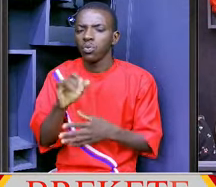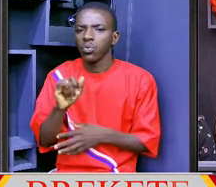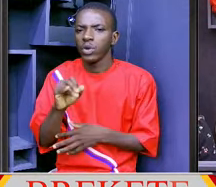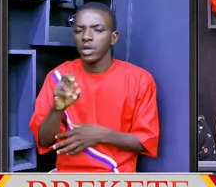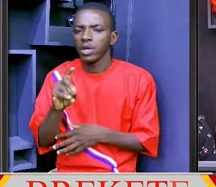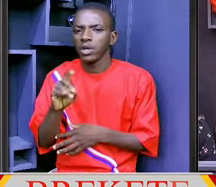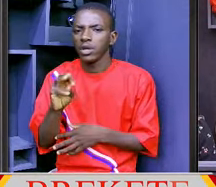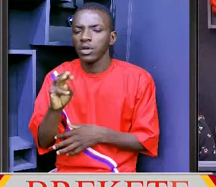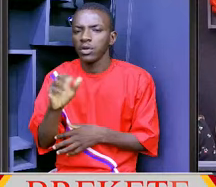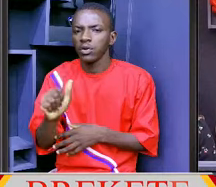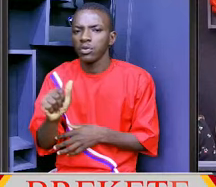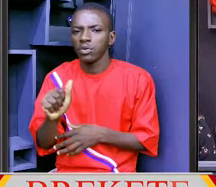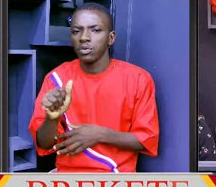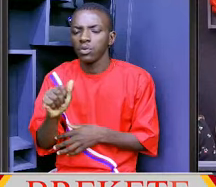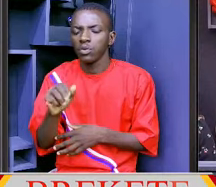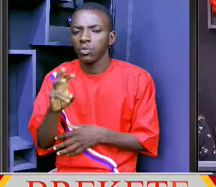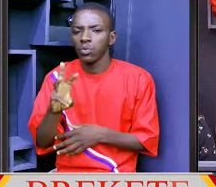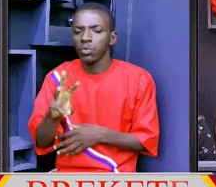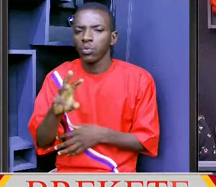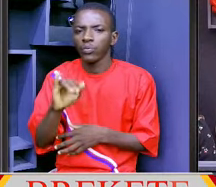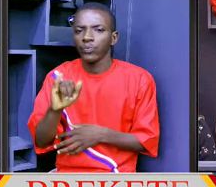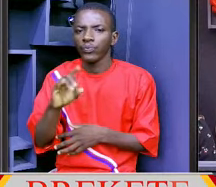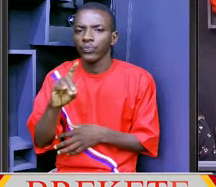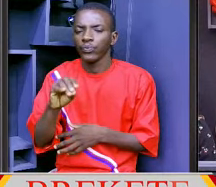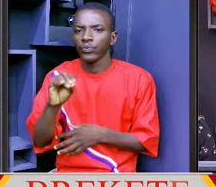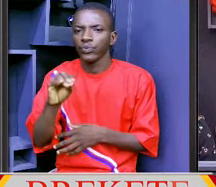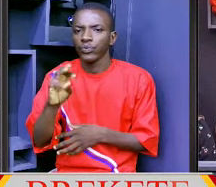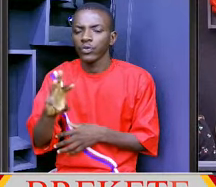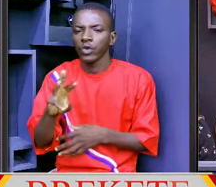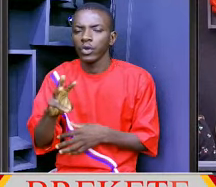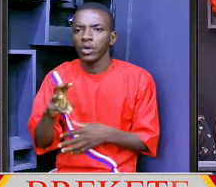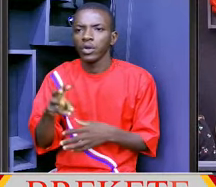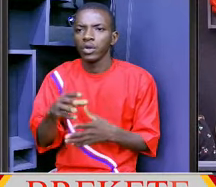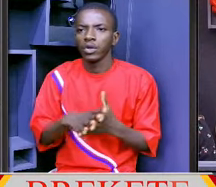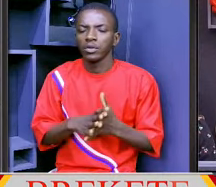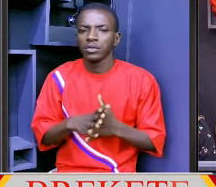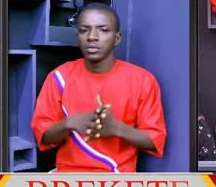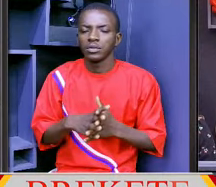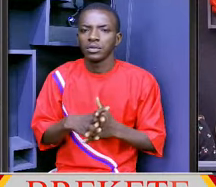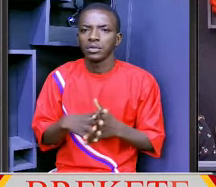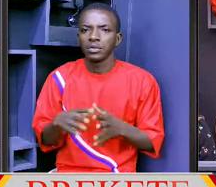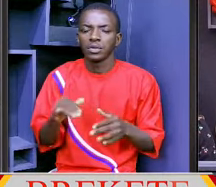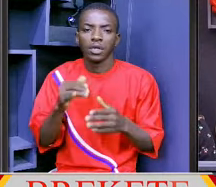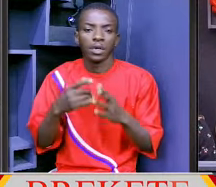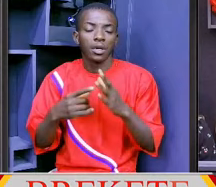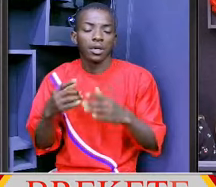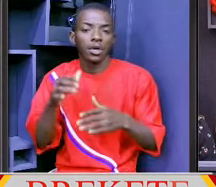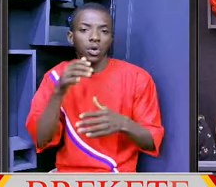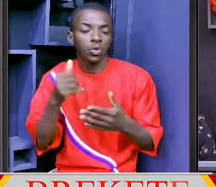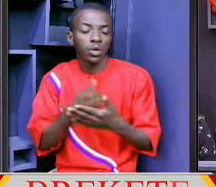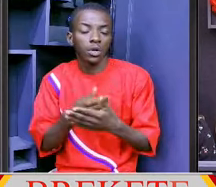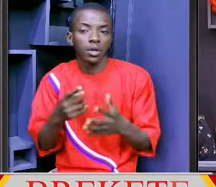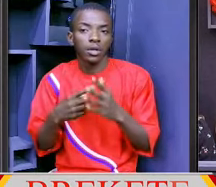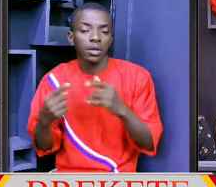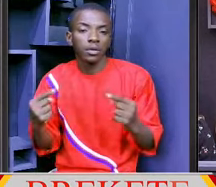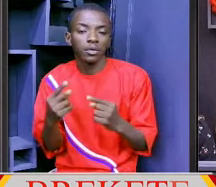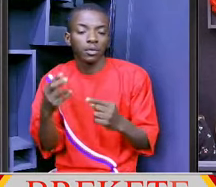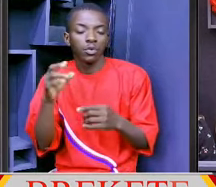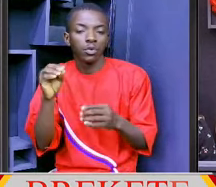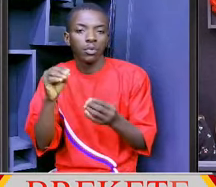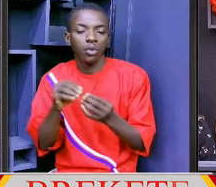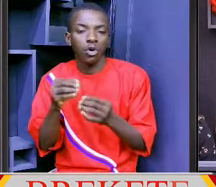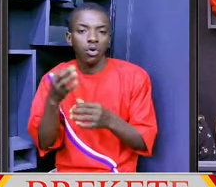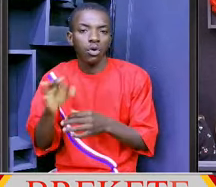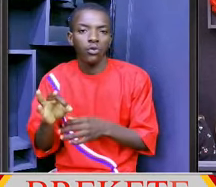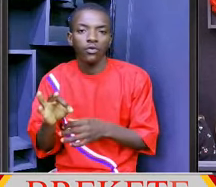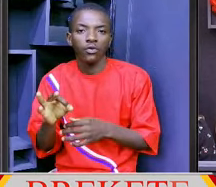you carry a widow daughter. The one where get husband say, you carry her daughter worker, he paying her. Talk more